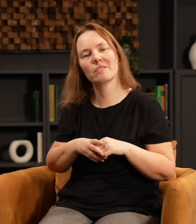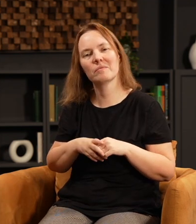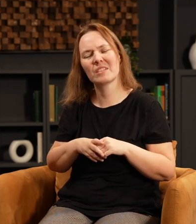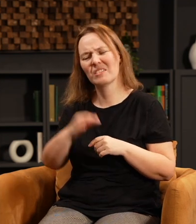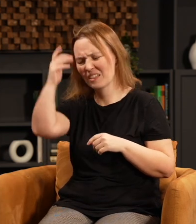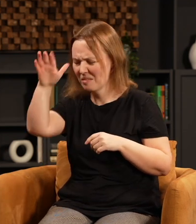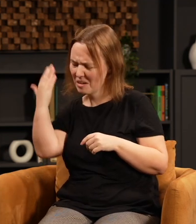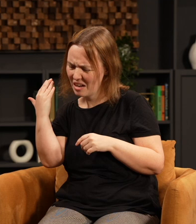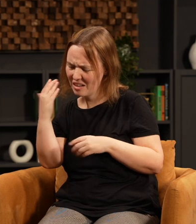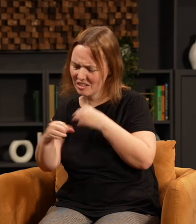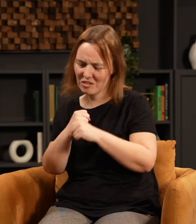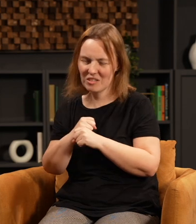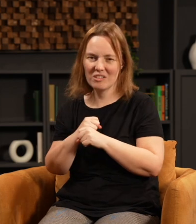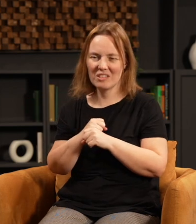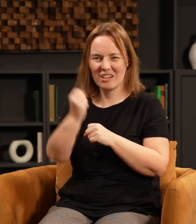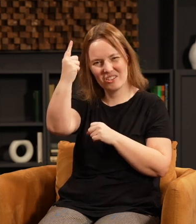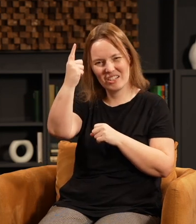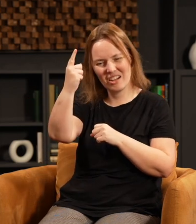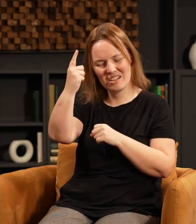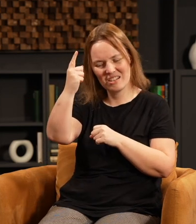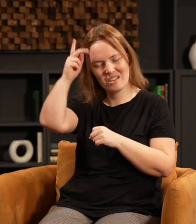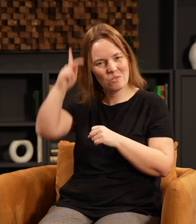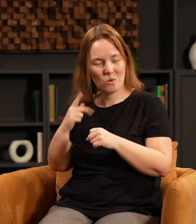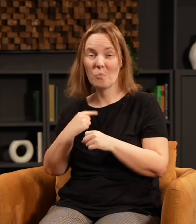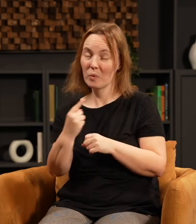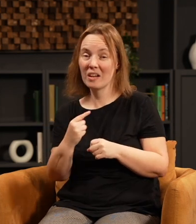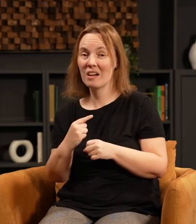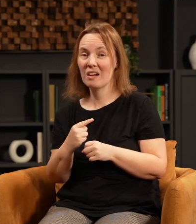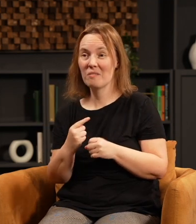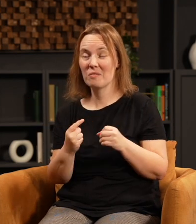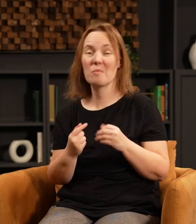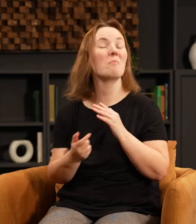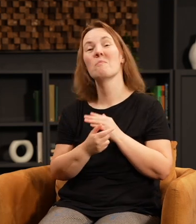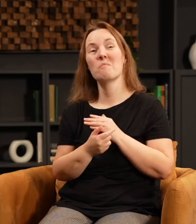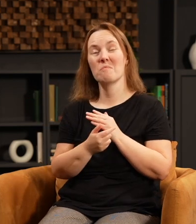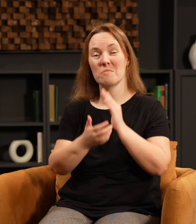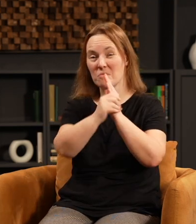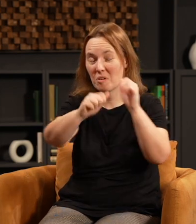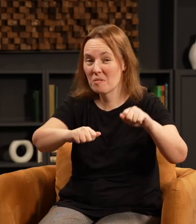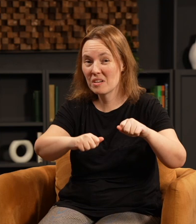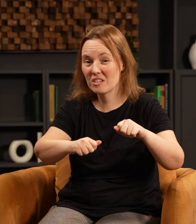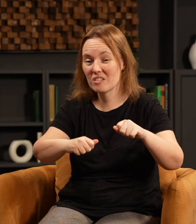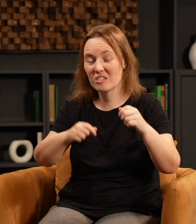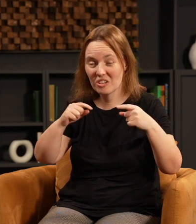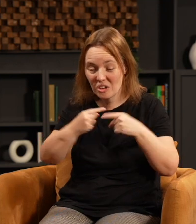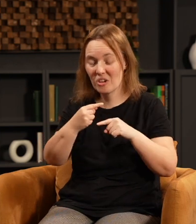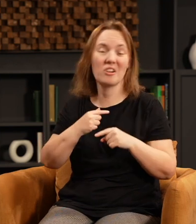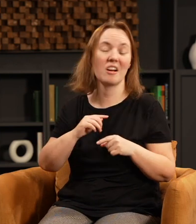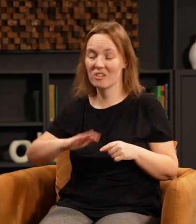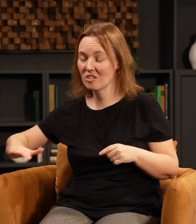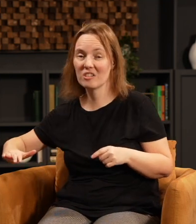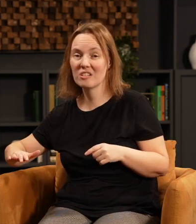back to those years, I realize that as parents, we actually have more potential than the devil himself to harm our kids. We really do.